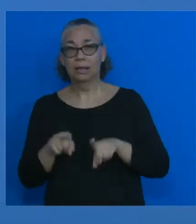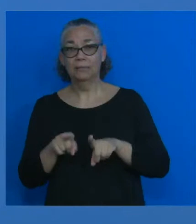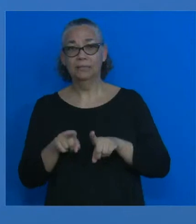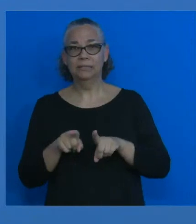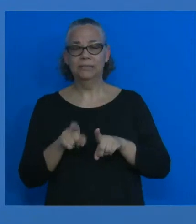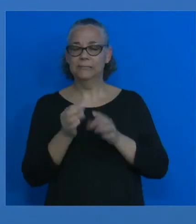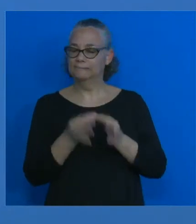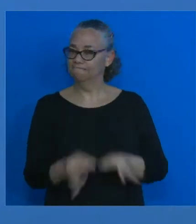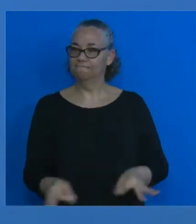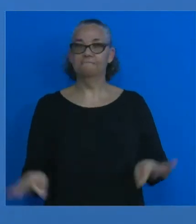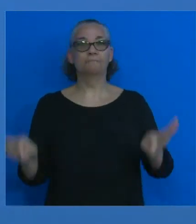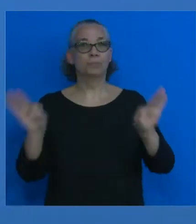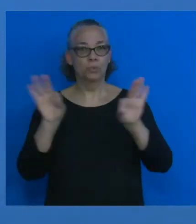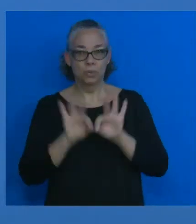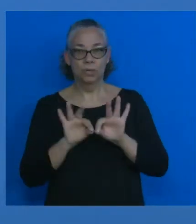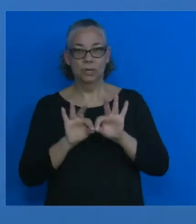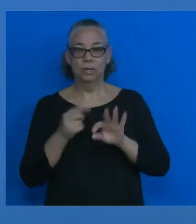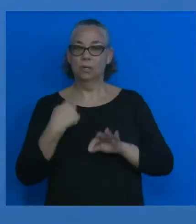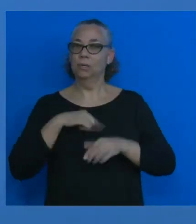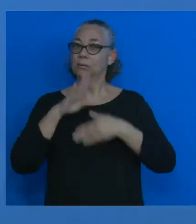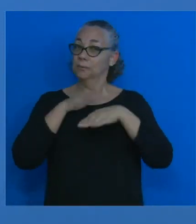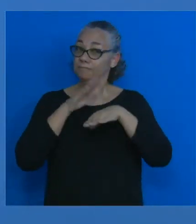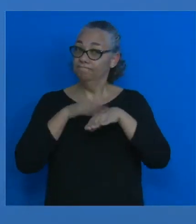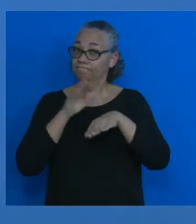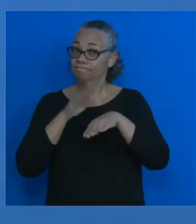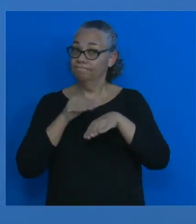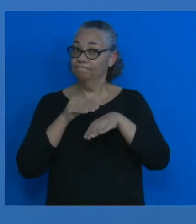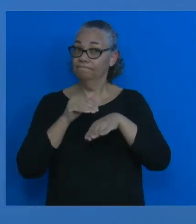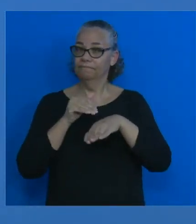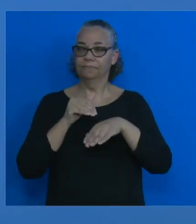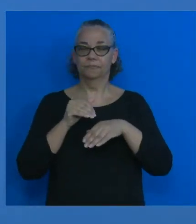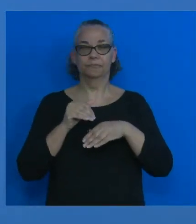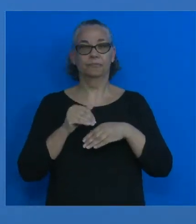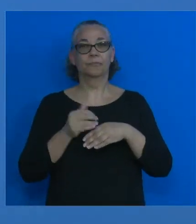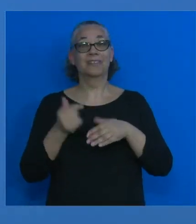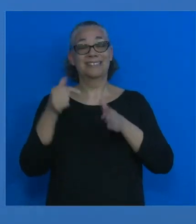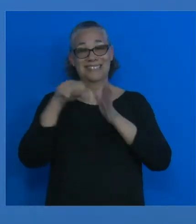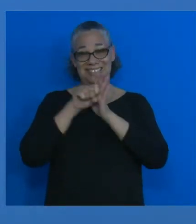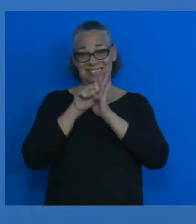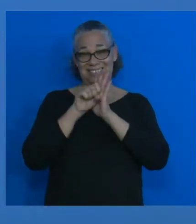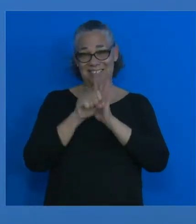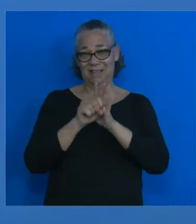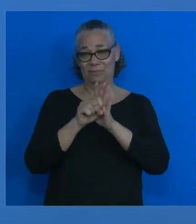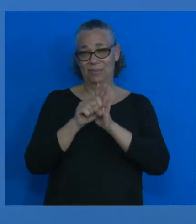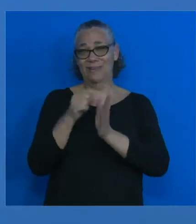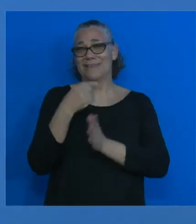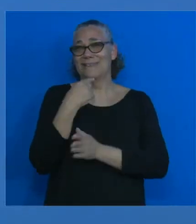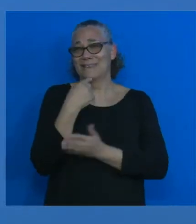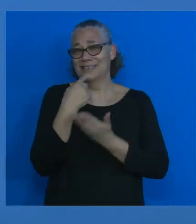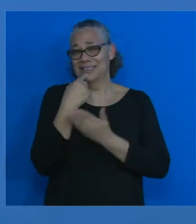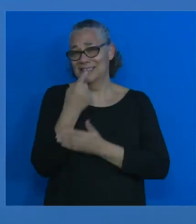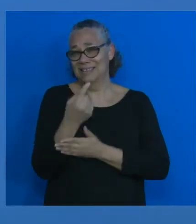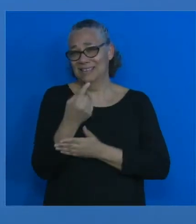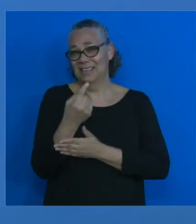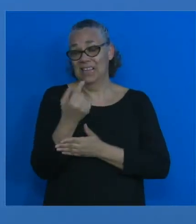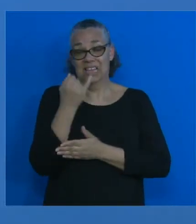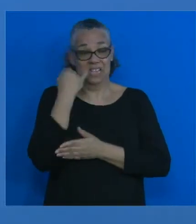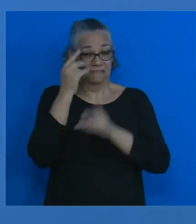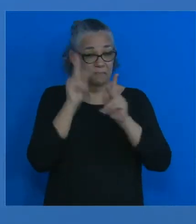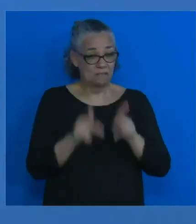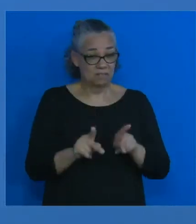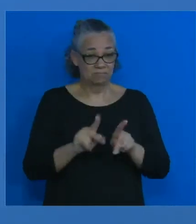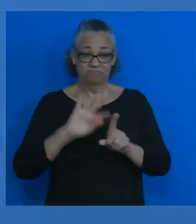vital that we take precautions. In the example above, if the person and persons around